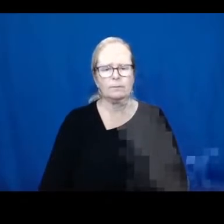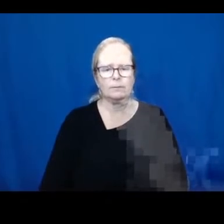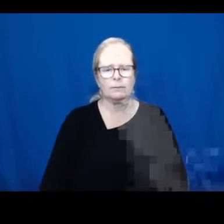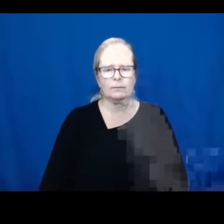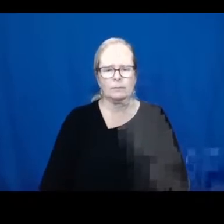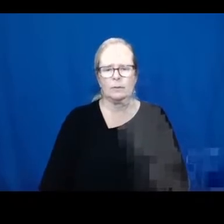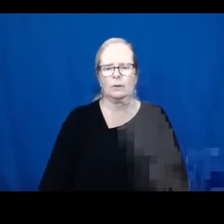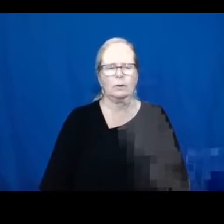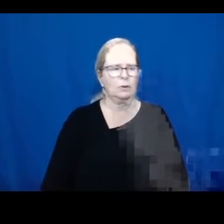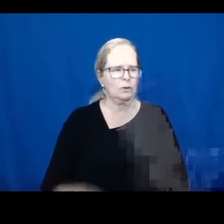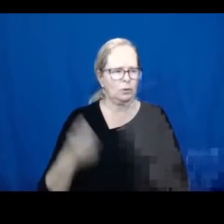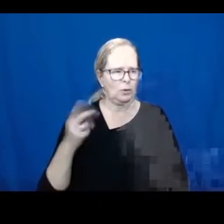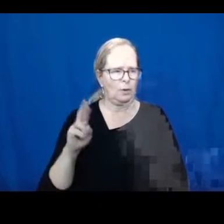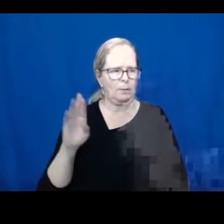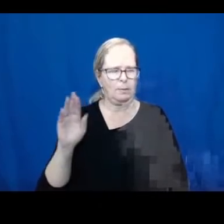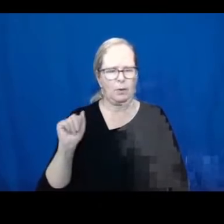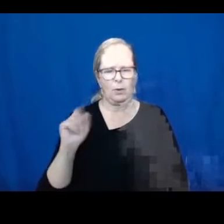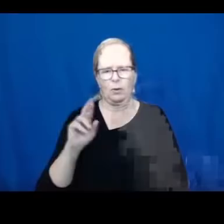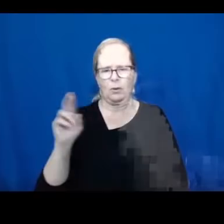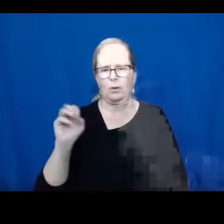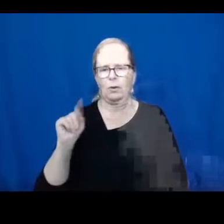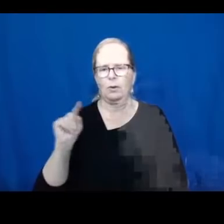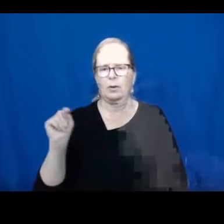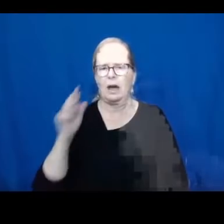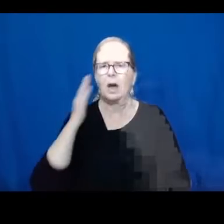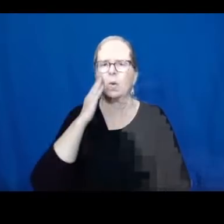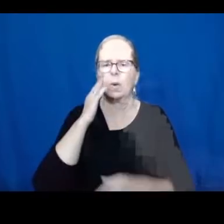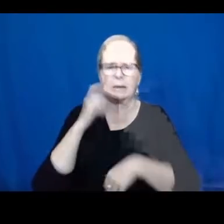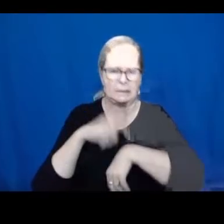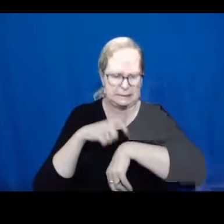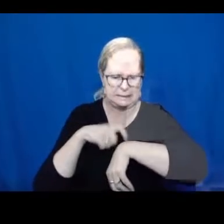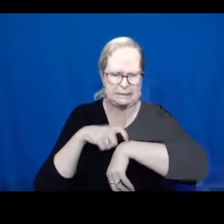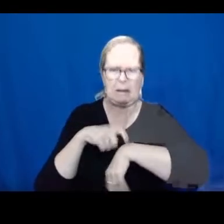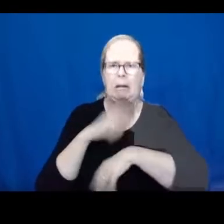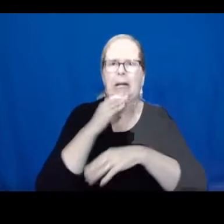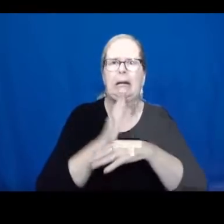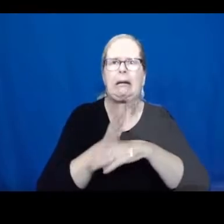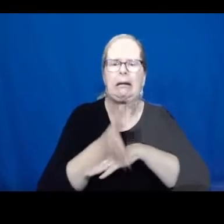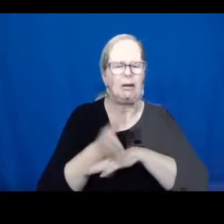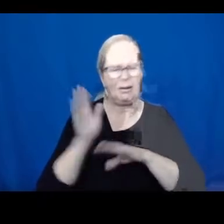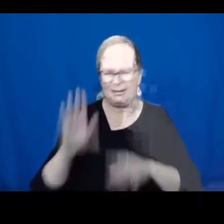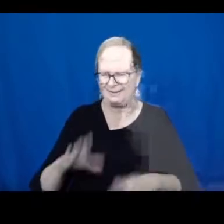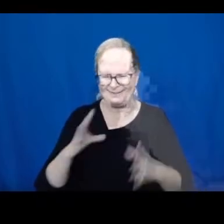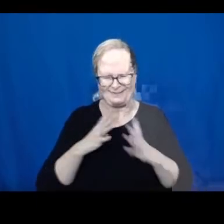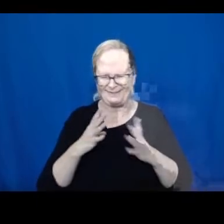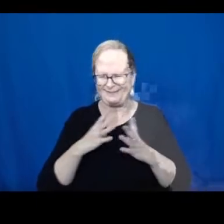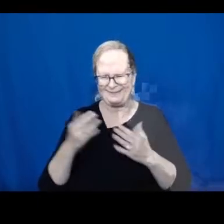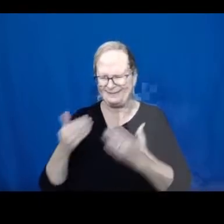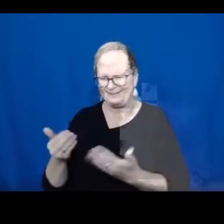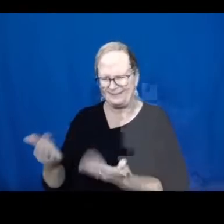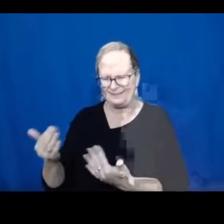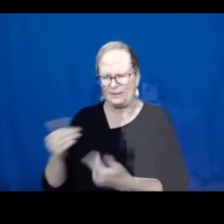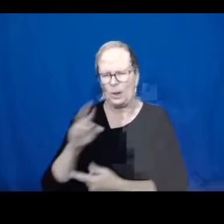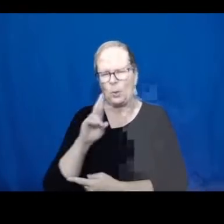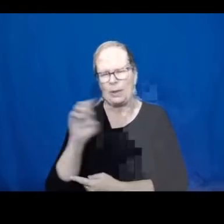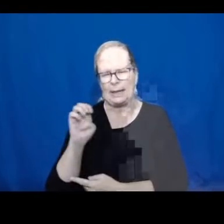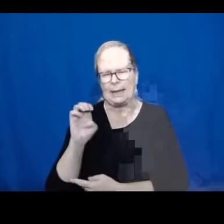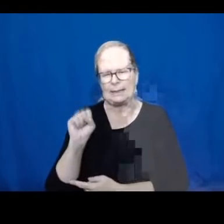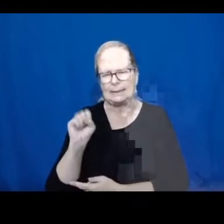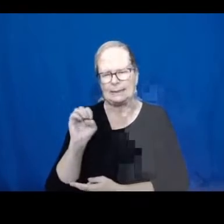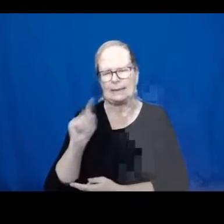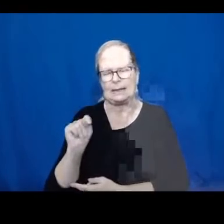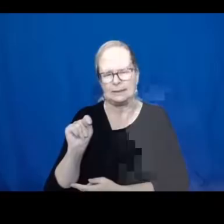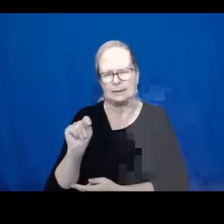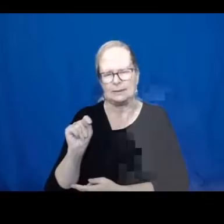let's all reset the table here until everybody has the opportunity to get vaccinated. And we've been through a season of exposure. I call it the